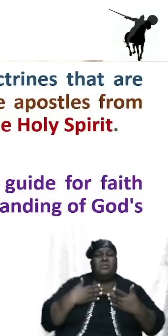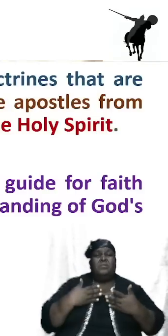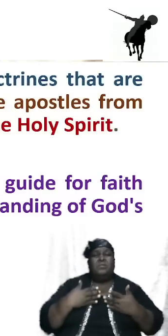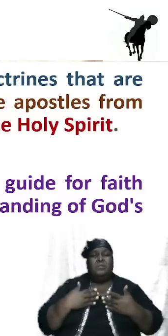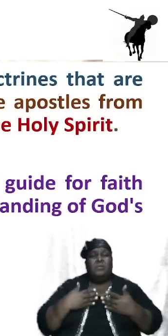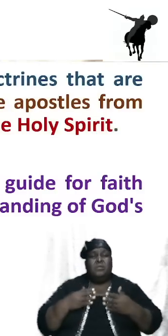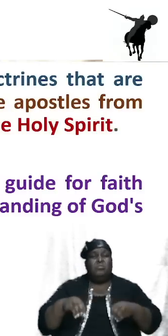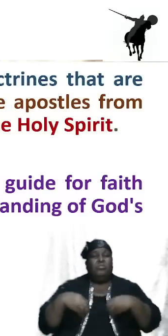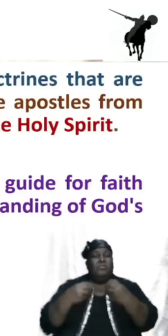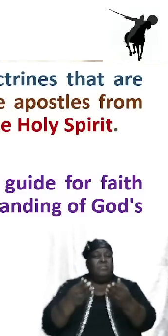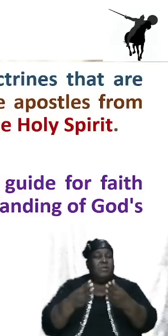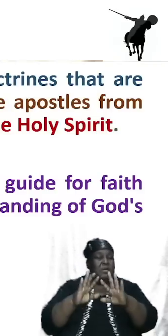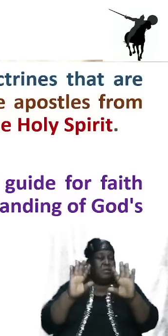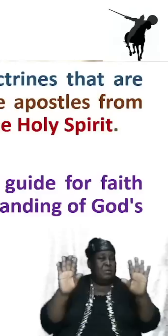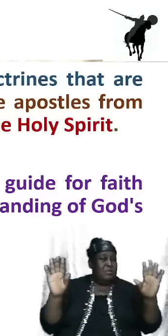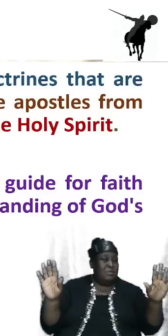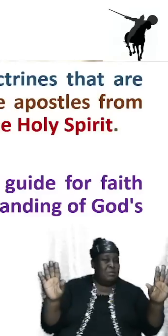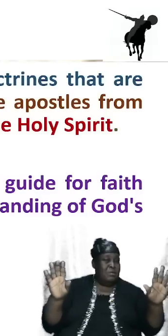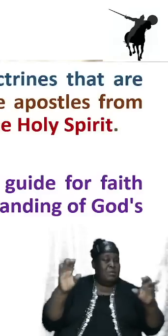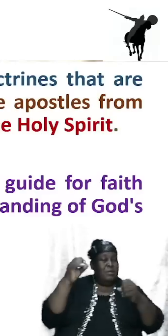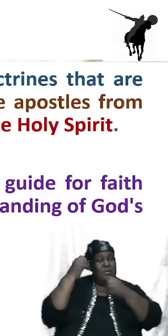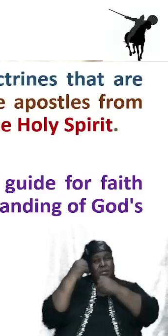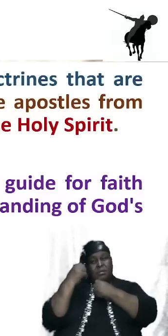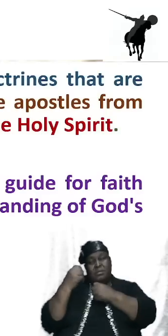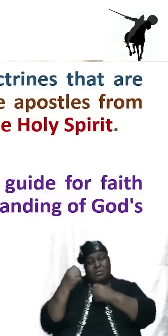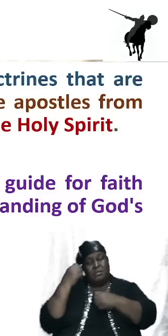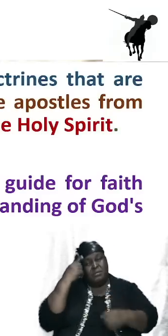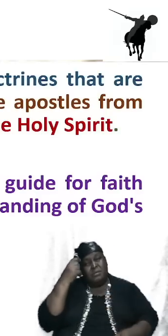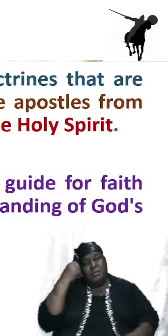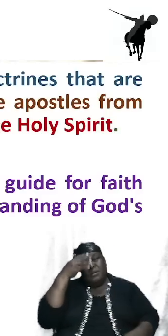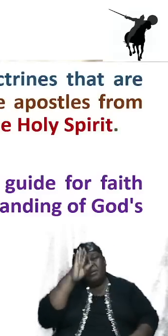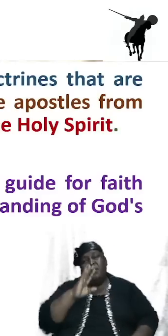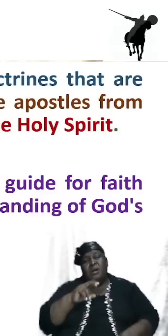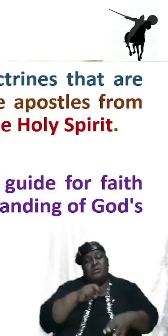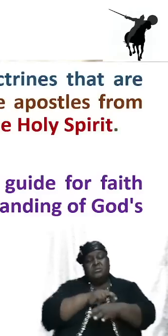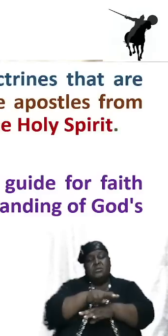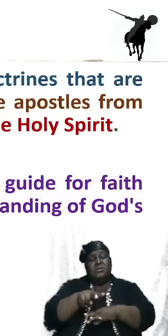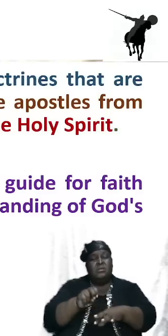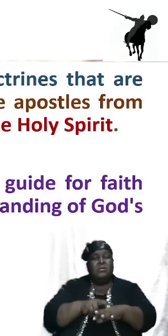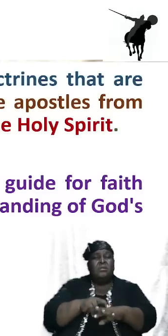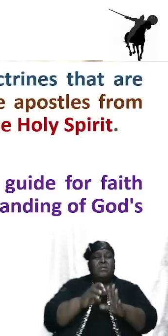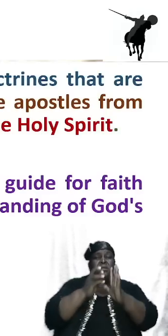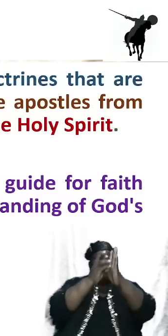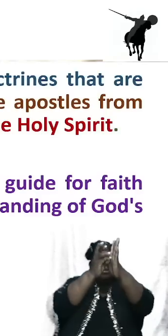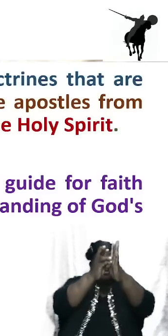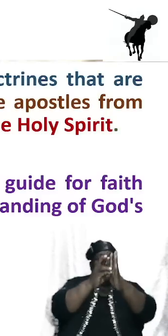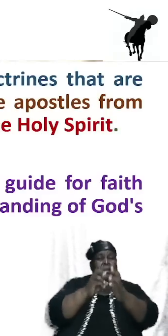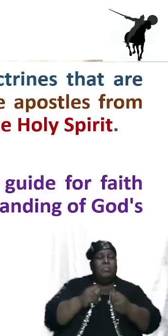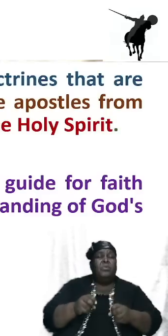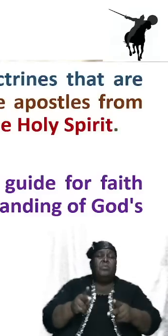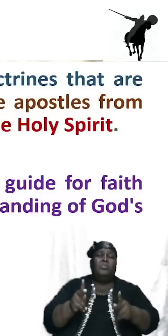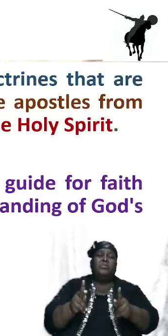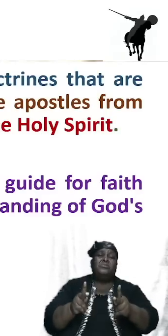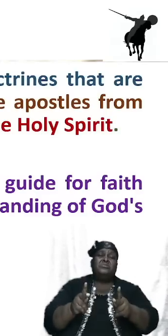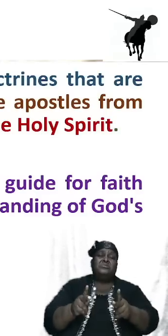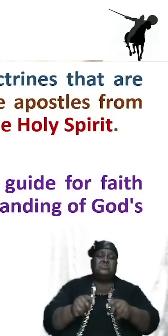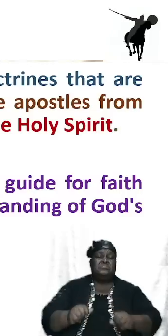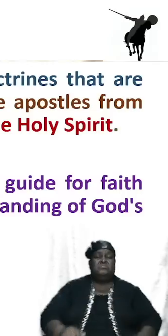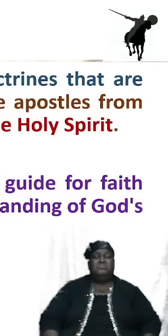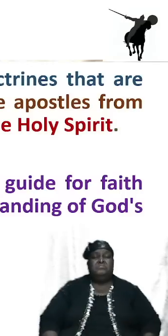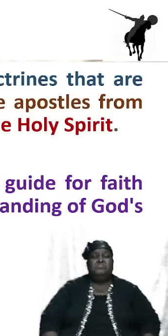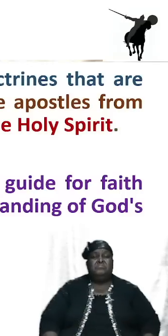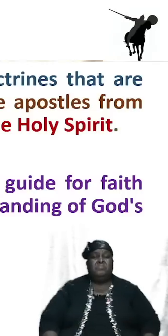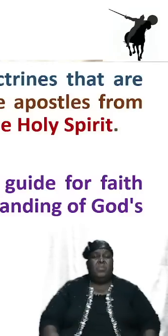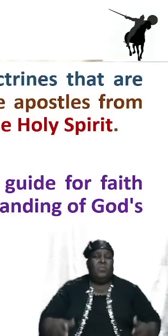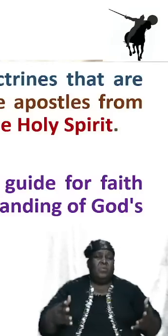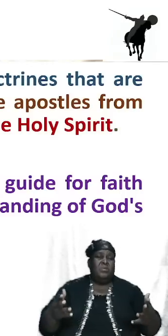a clear and a coherent understanding of God's nature, will, and purpose. What do I mean by that? What am I saying is that when we